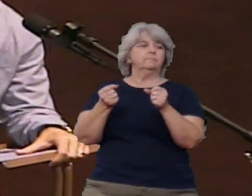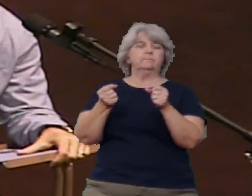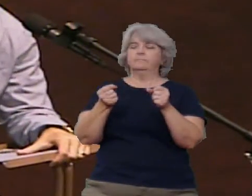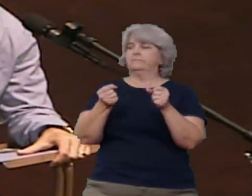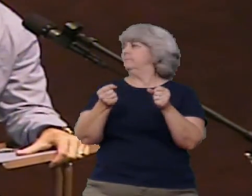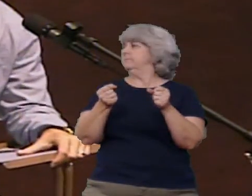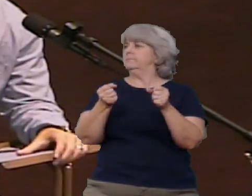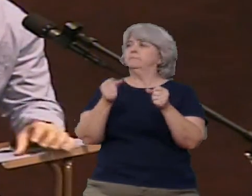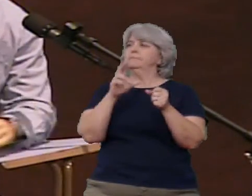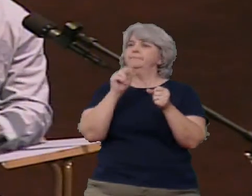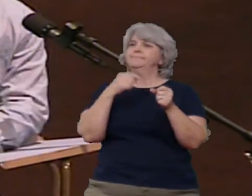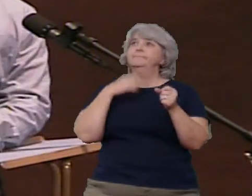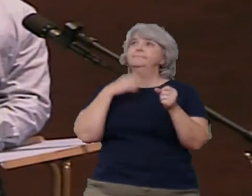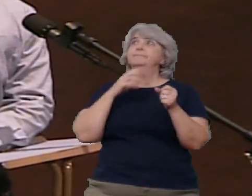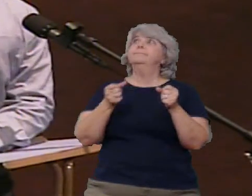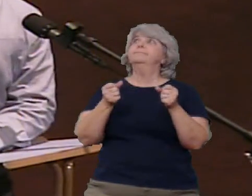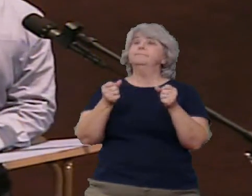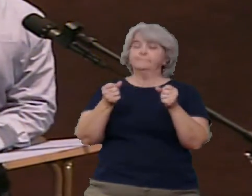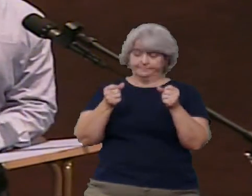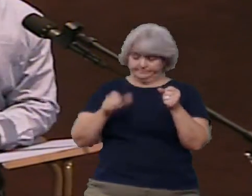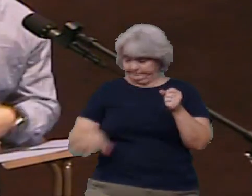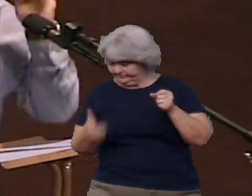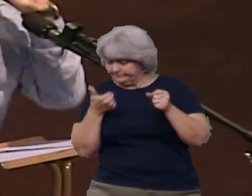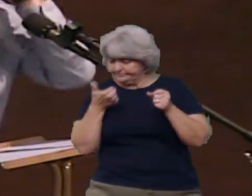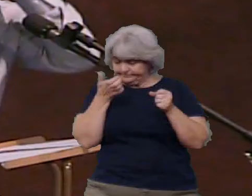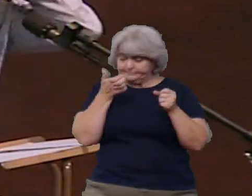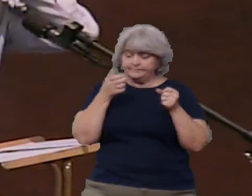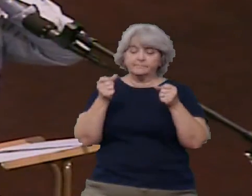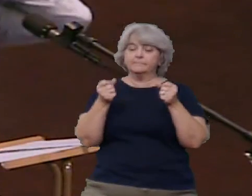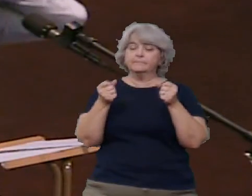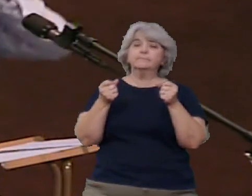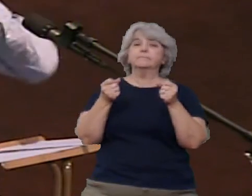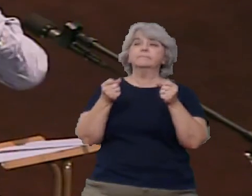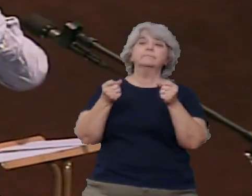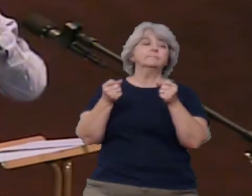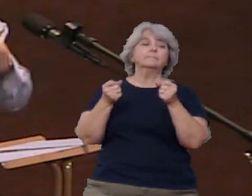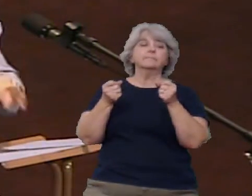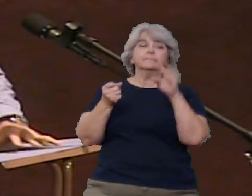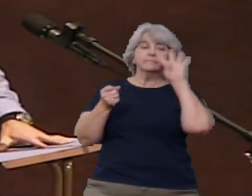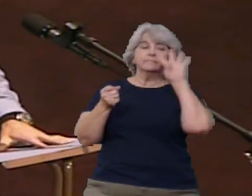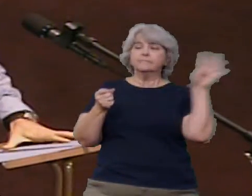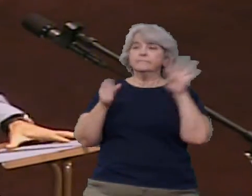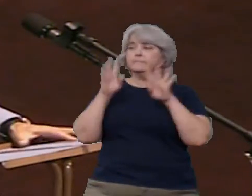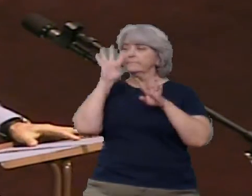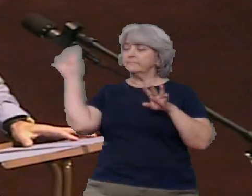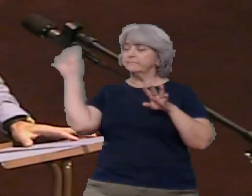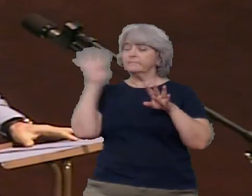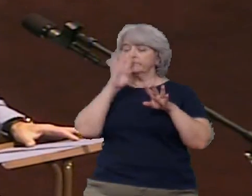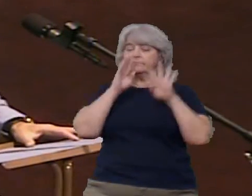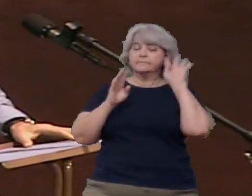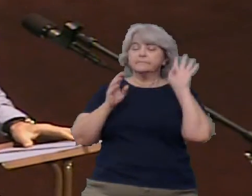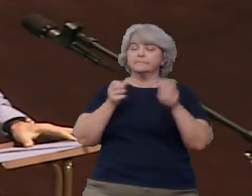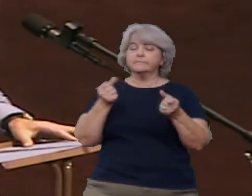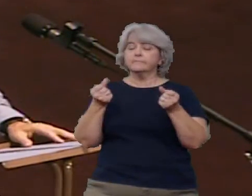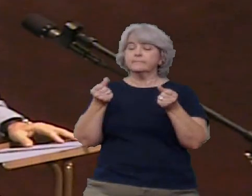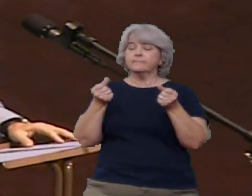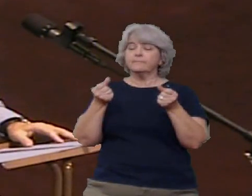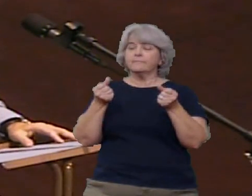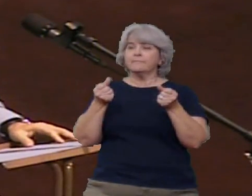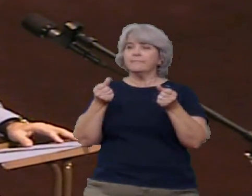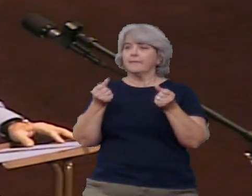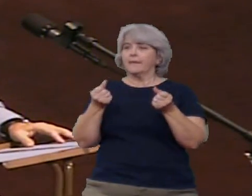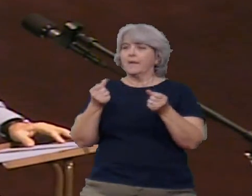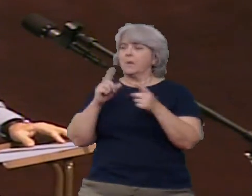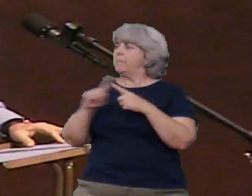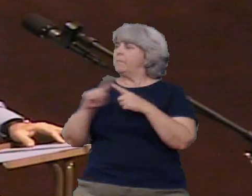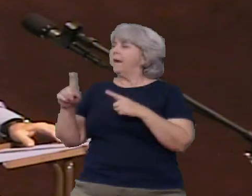at our rearview mirror or we look at our phone. You know, if they're not there, then they're not there. And so in this case, though, I didn't do